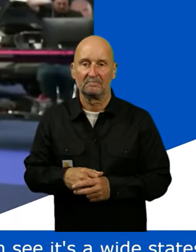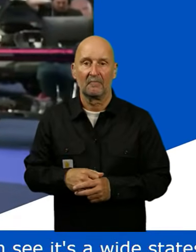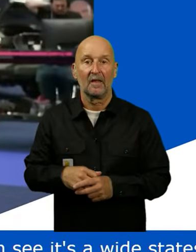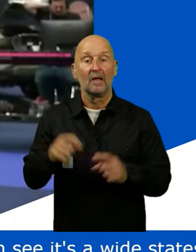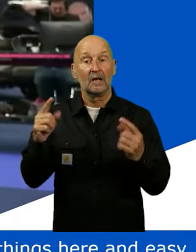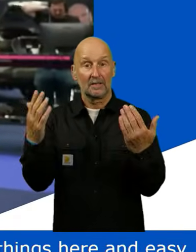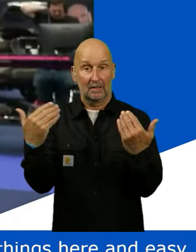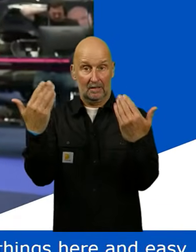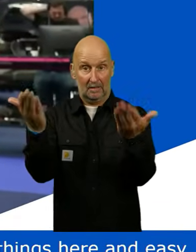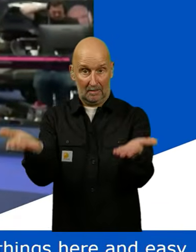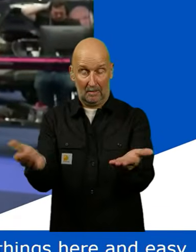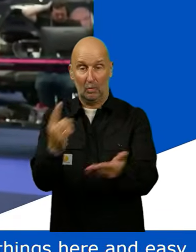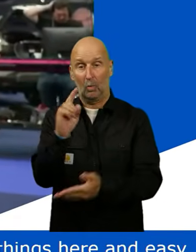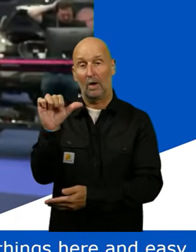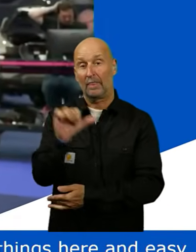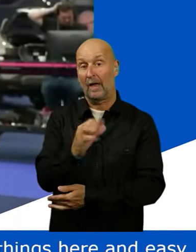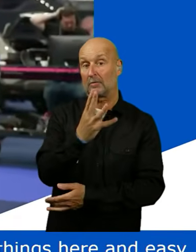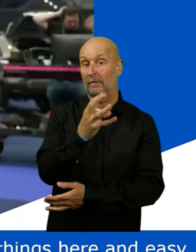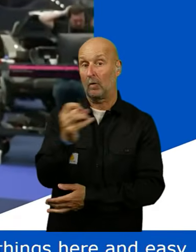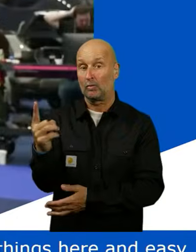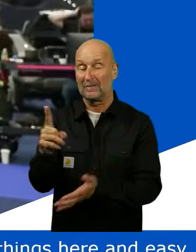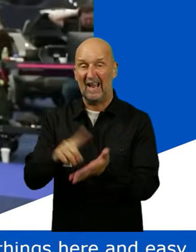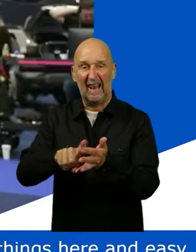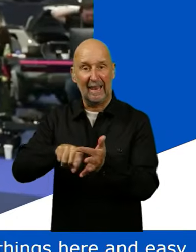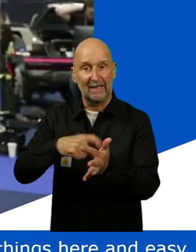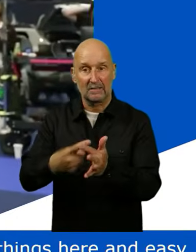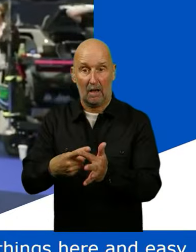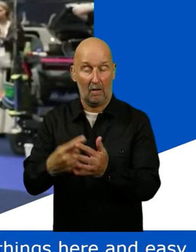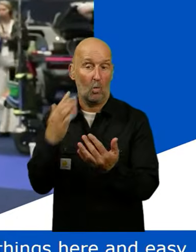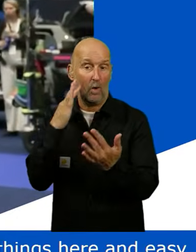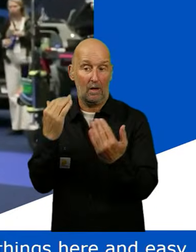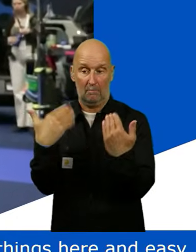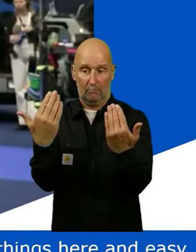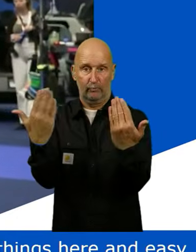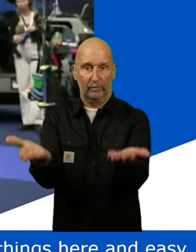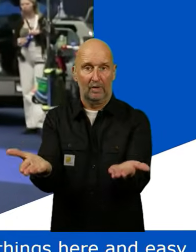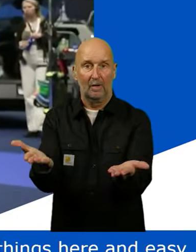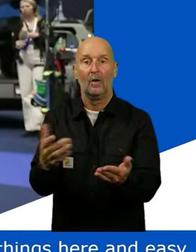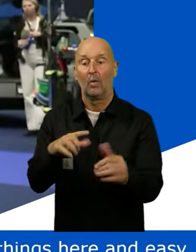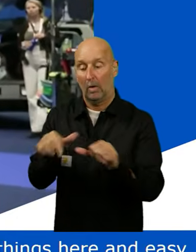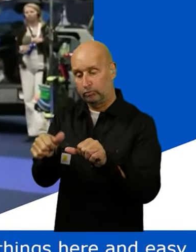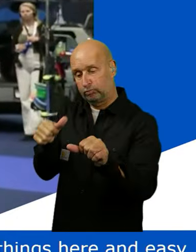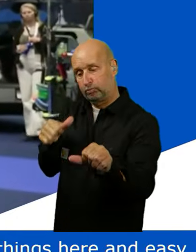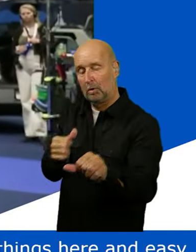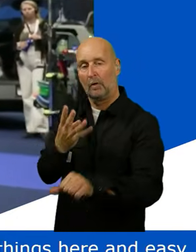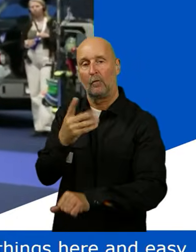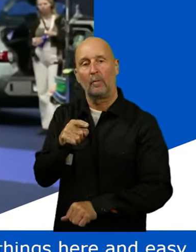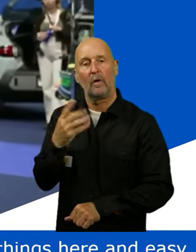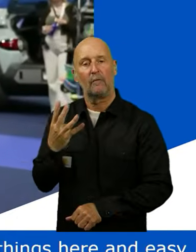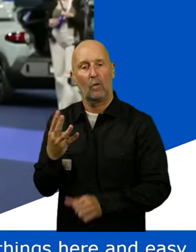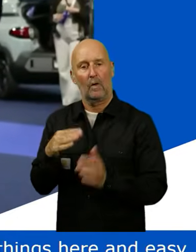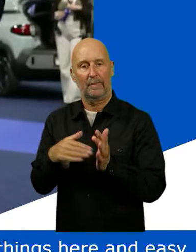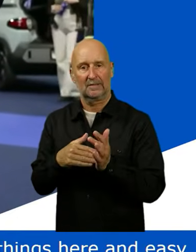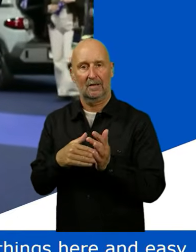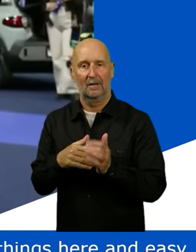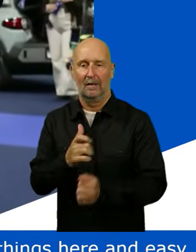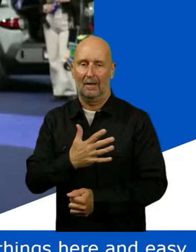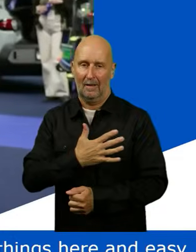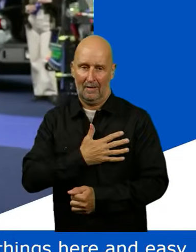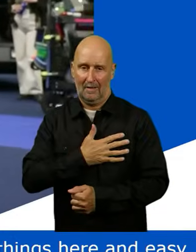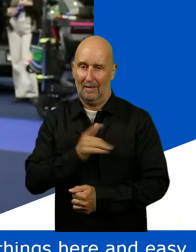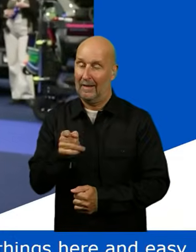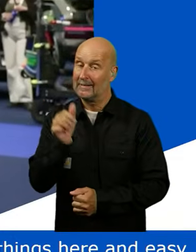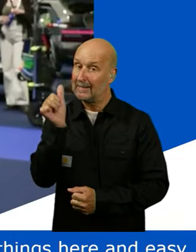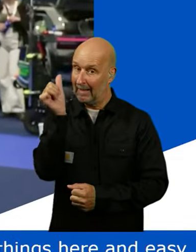and you get 1400 litres of space, which is excellent for a car that's around 4.4 metres long. Something else that I do like is this really